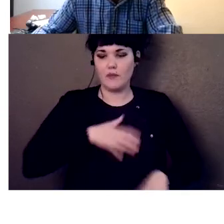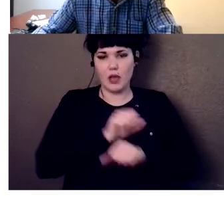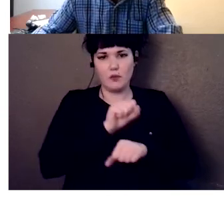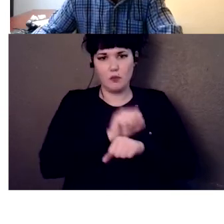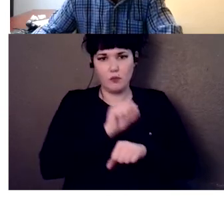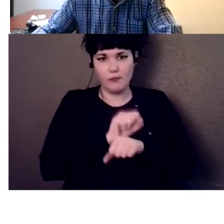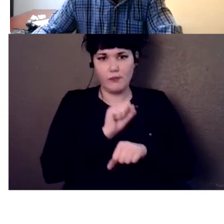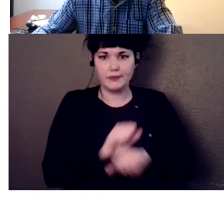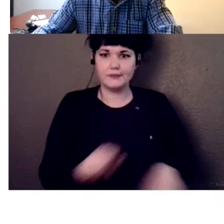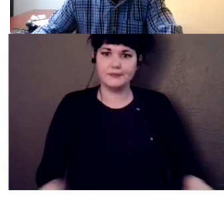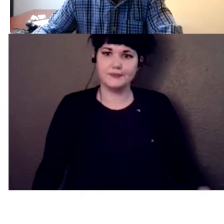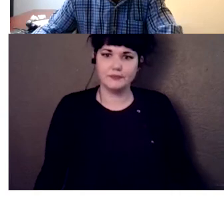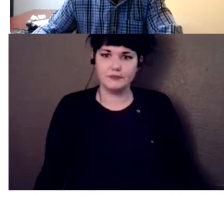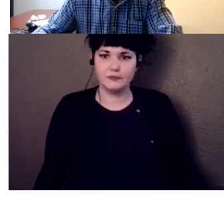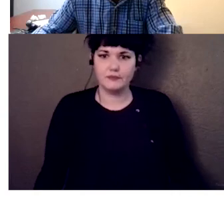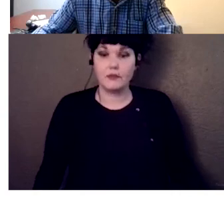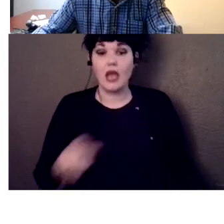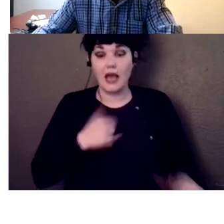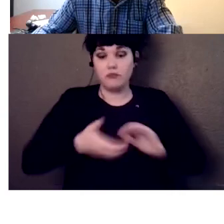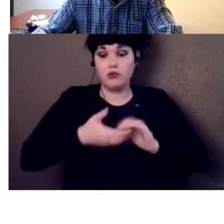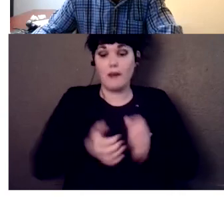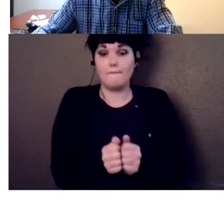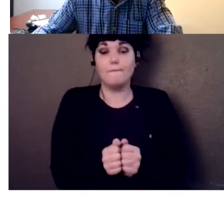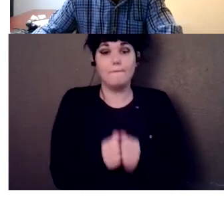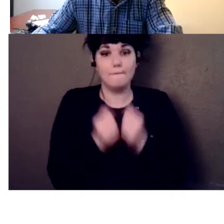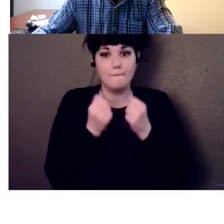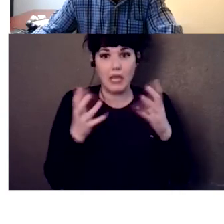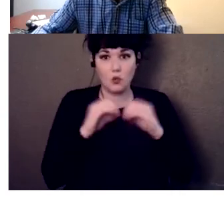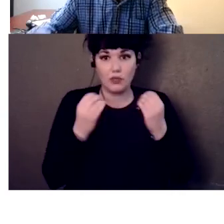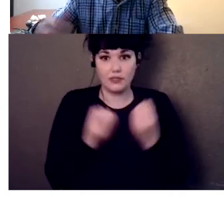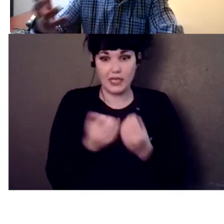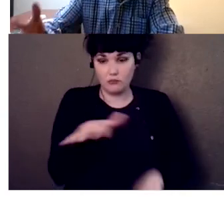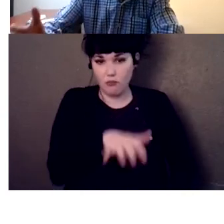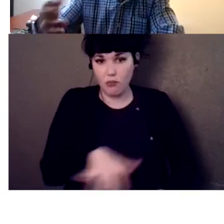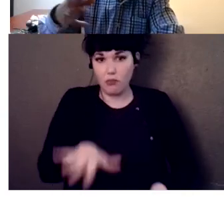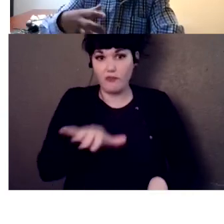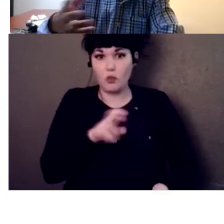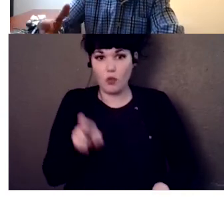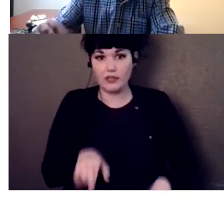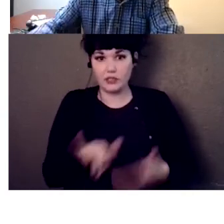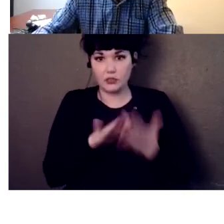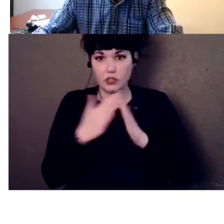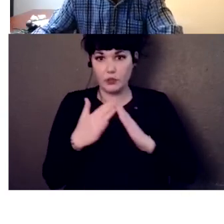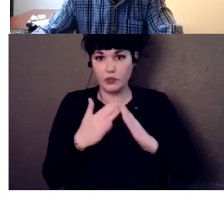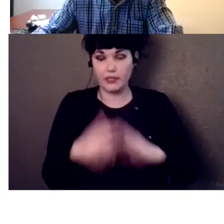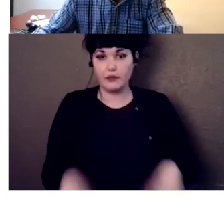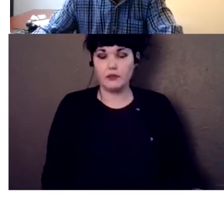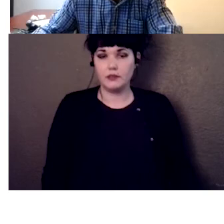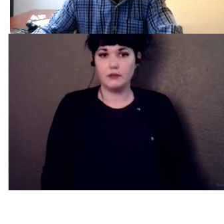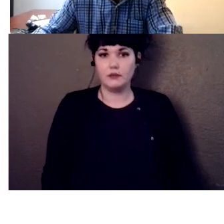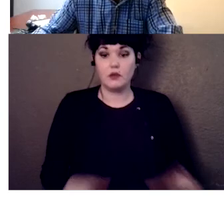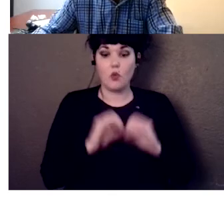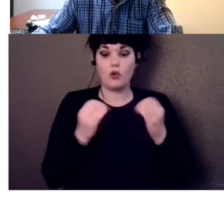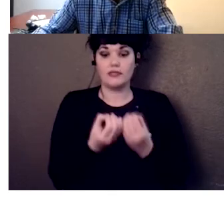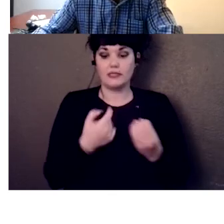I do with many organizations throughout the Rochester community, and the organization that I am here on behalf